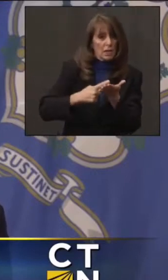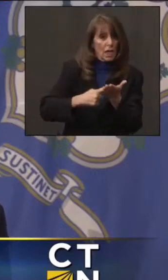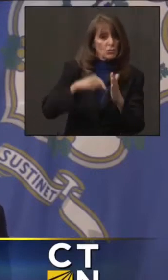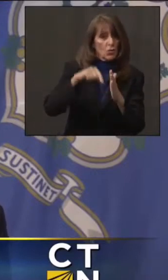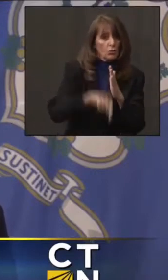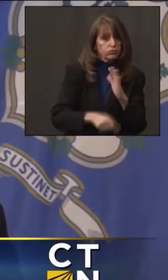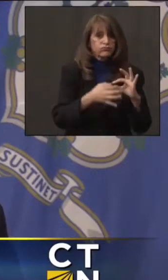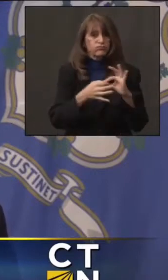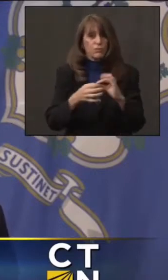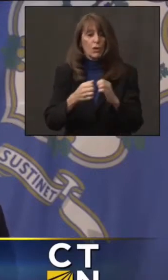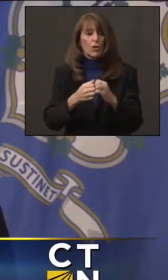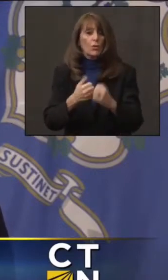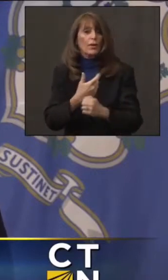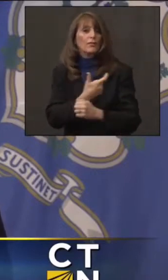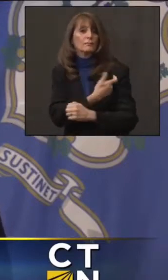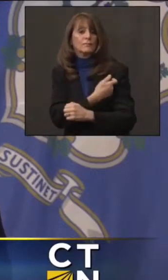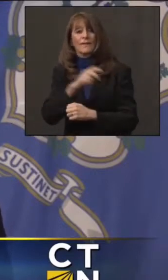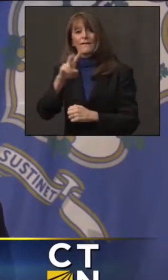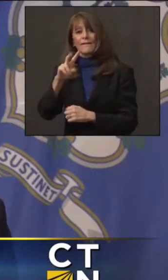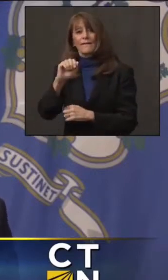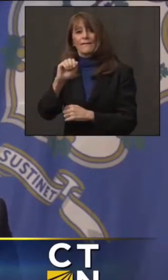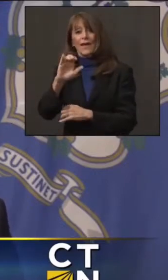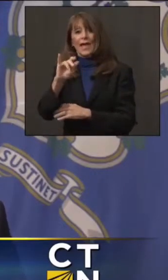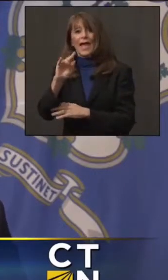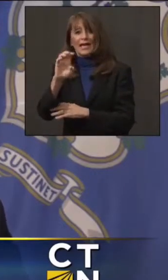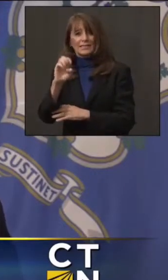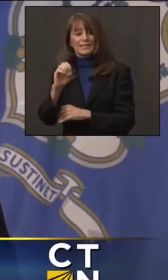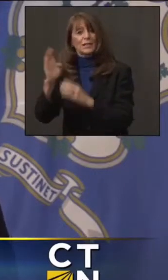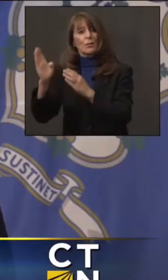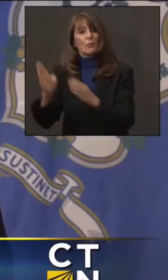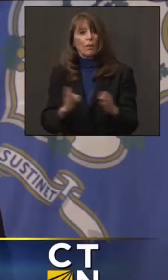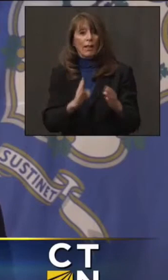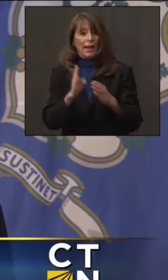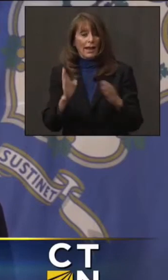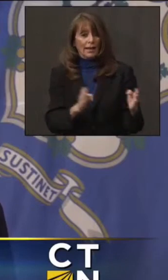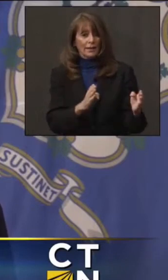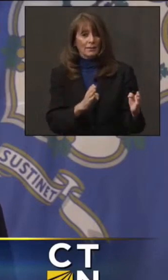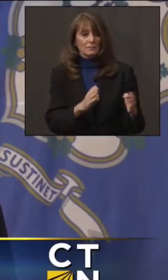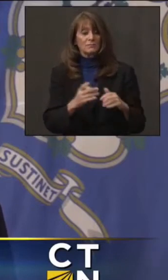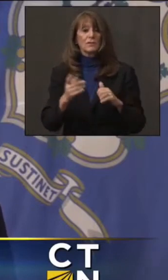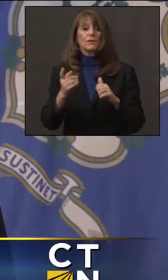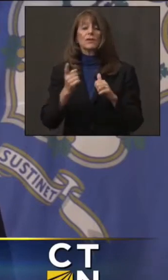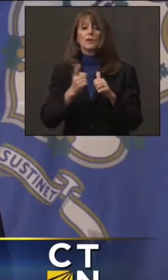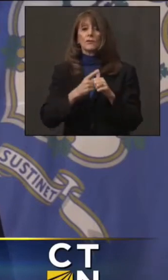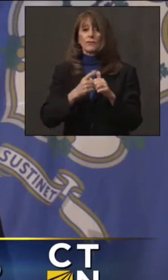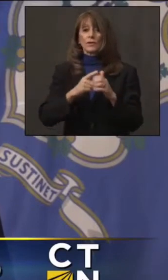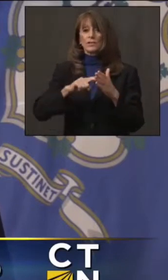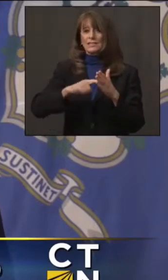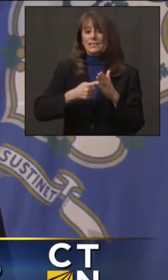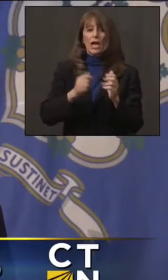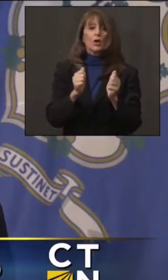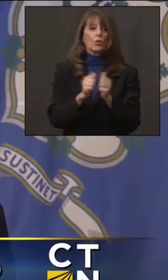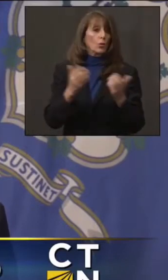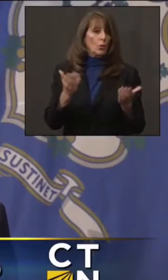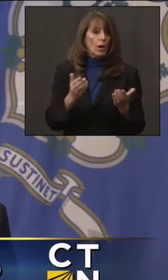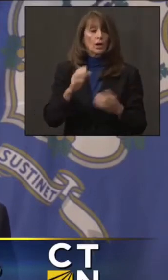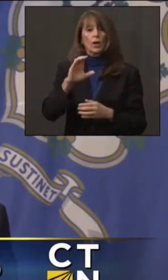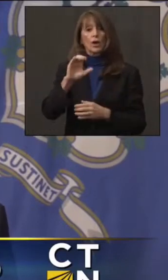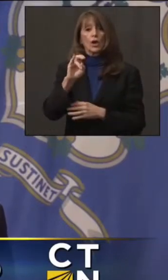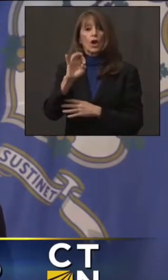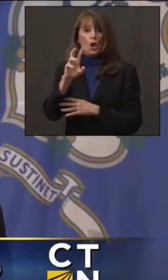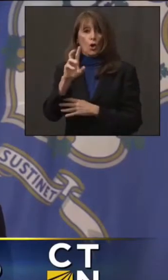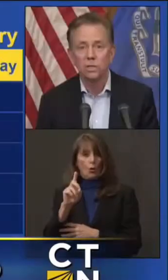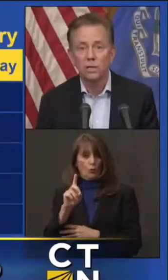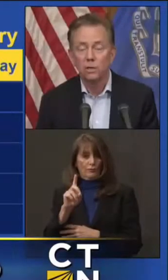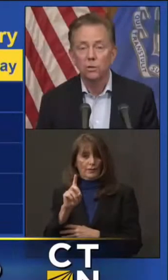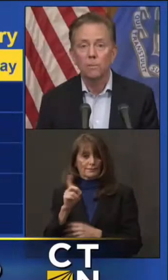the vaccination rollout plan. But first, let me set the table with our COVID daily summary.